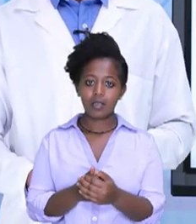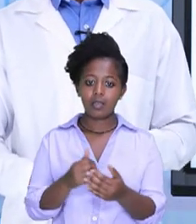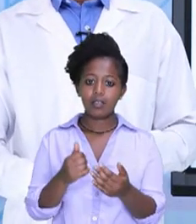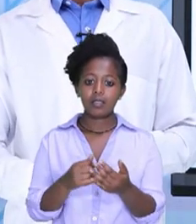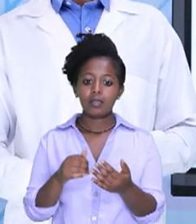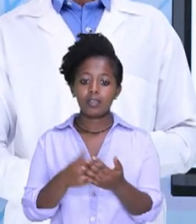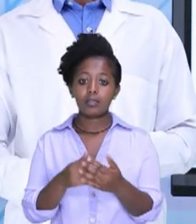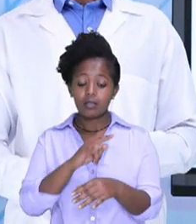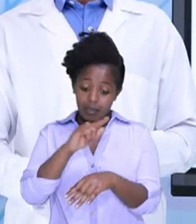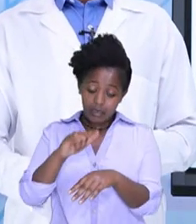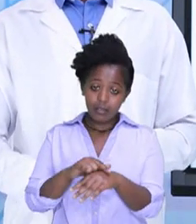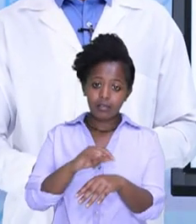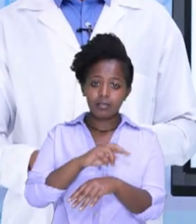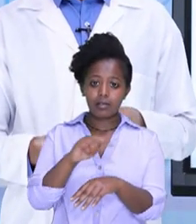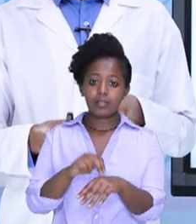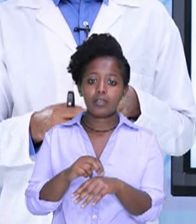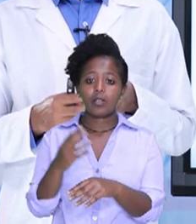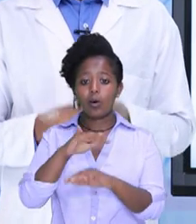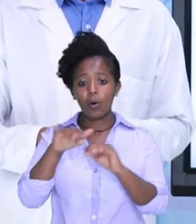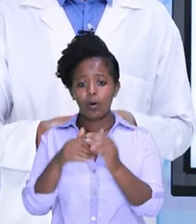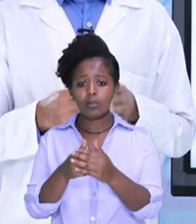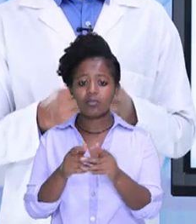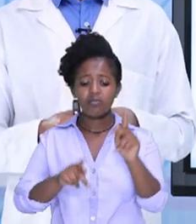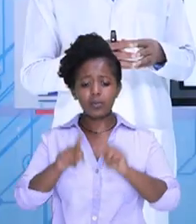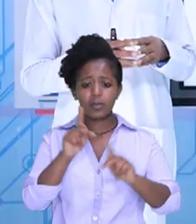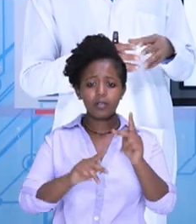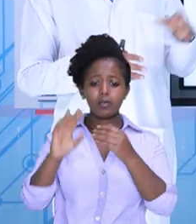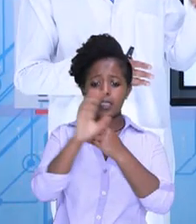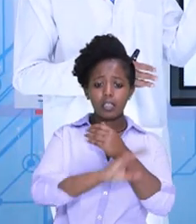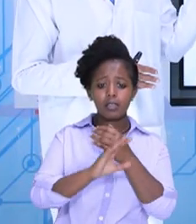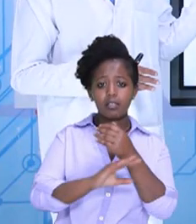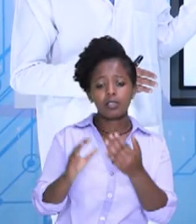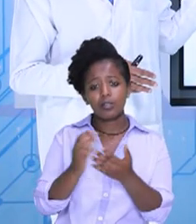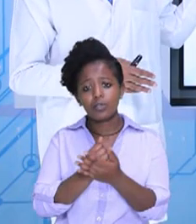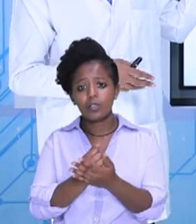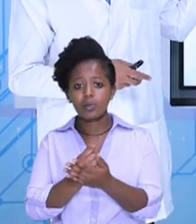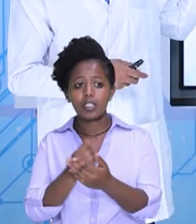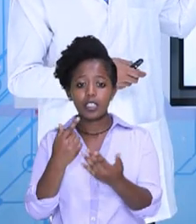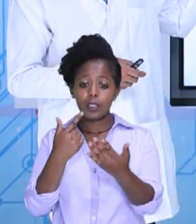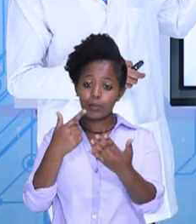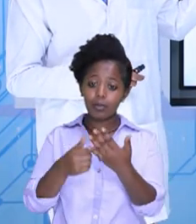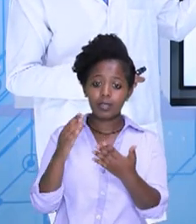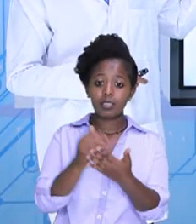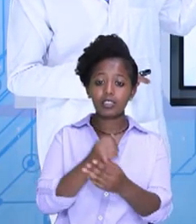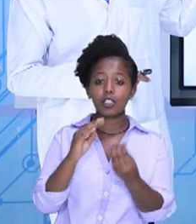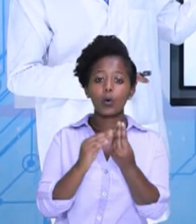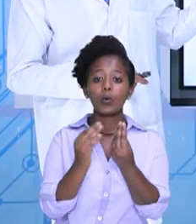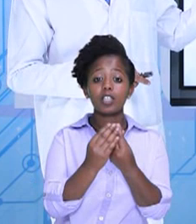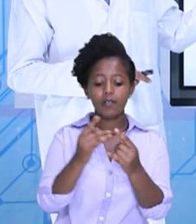As a citizen, all the peoples of the country should have to implement these